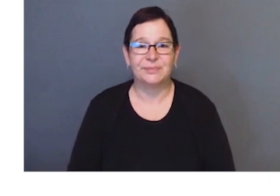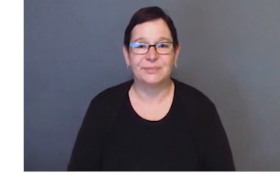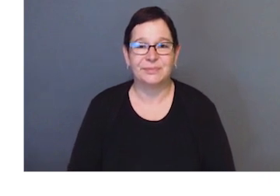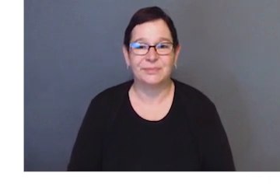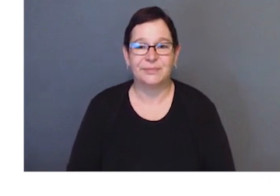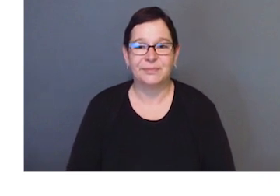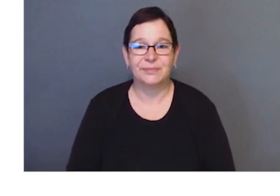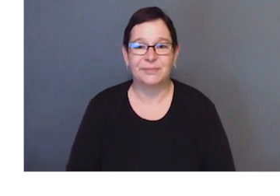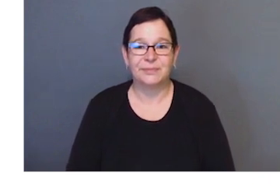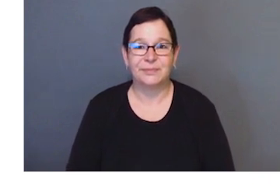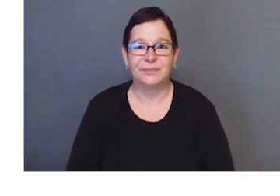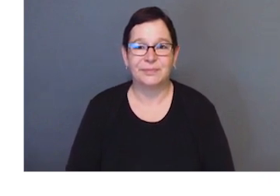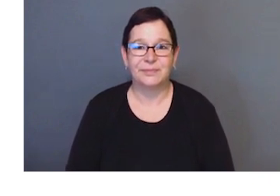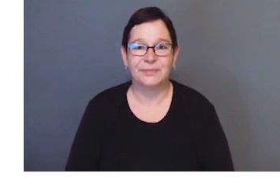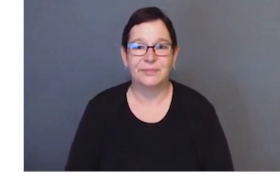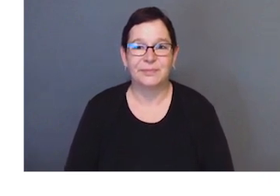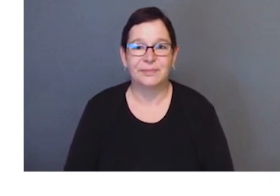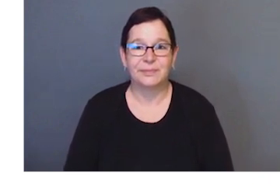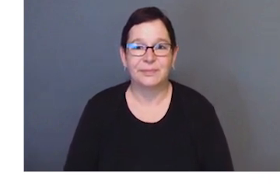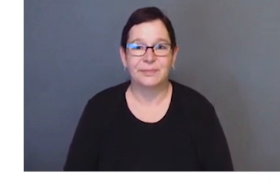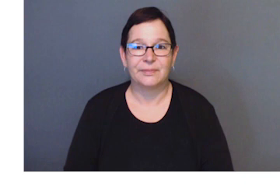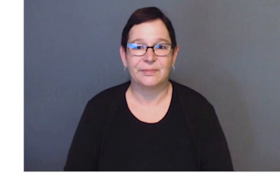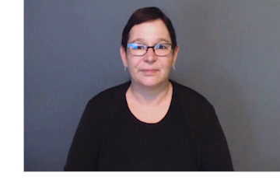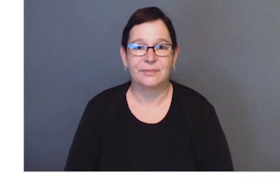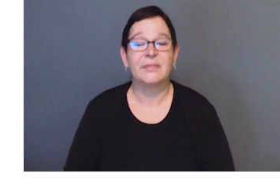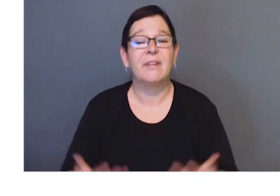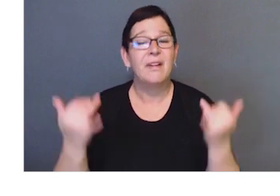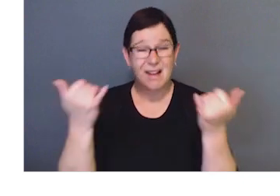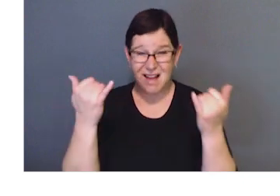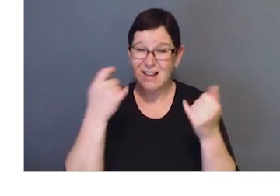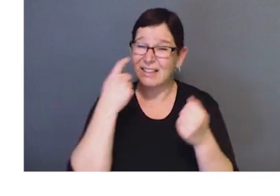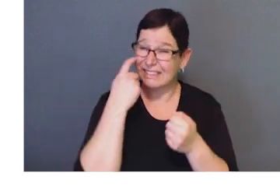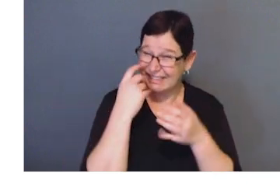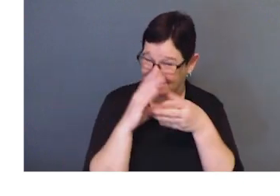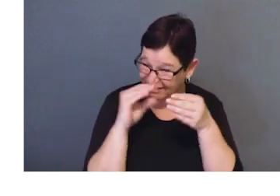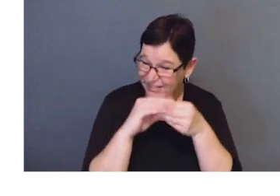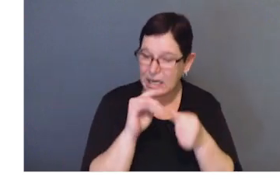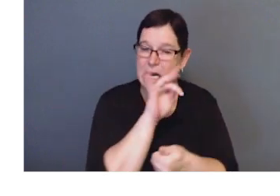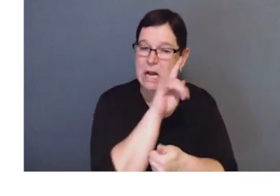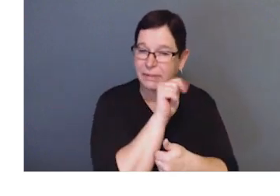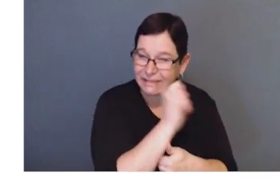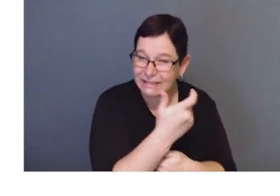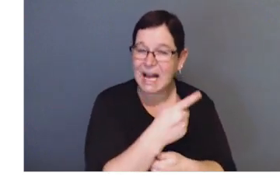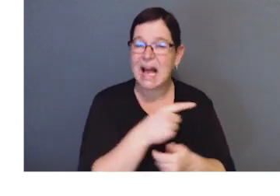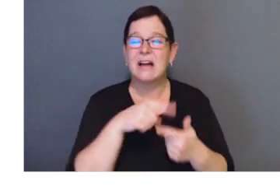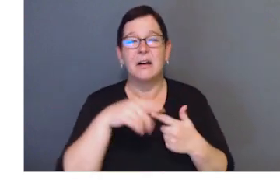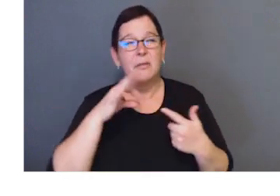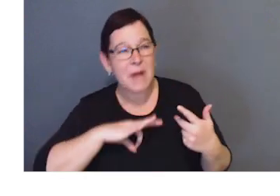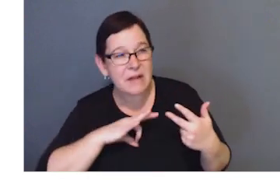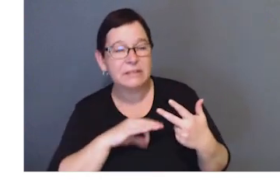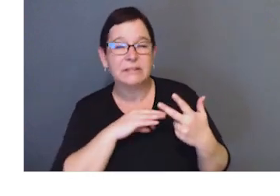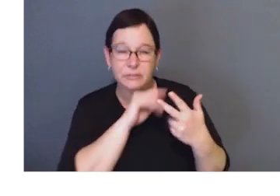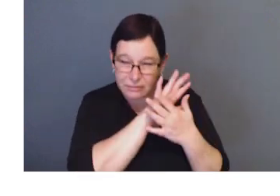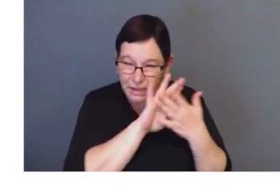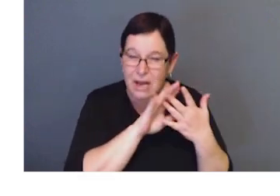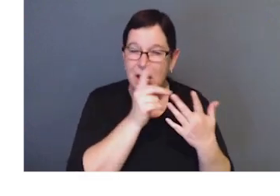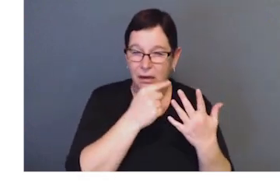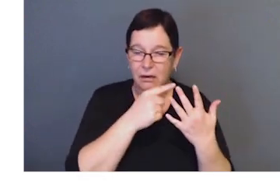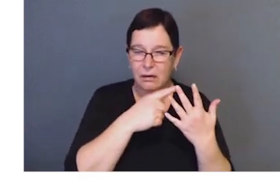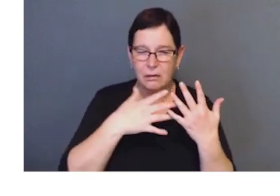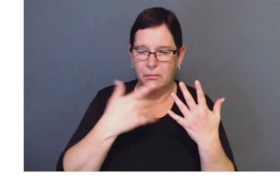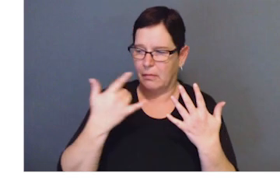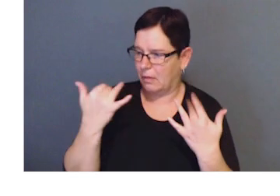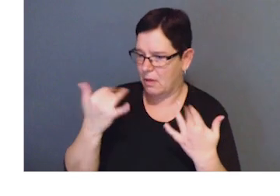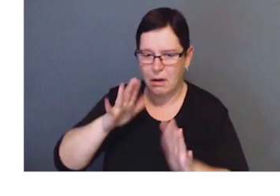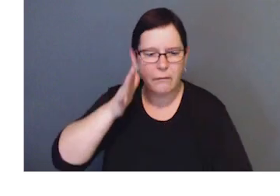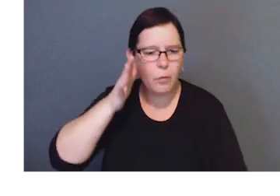We've talked about your income tax and benefit return, but what about saving for the future? So let's go over how the Government of Canada can help you